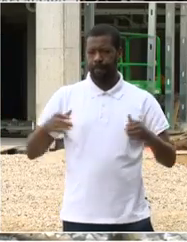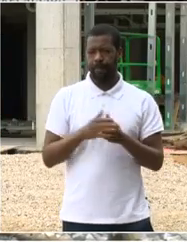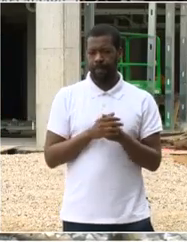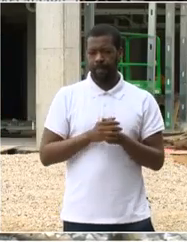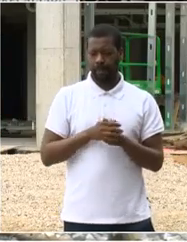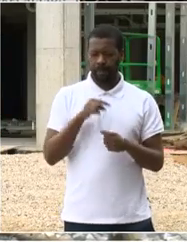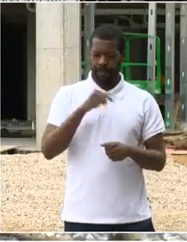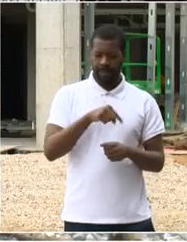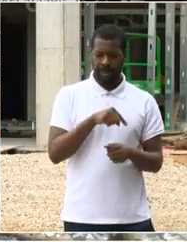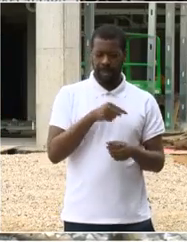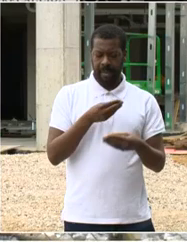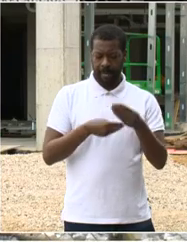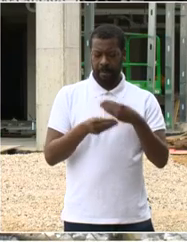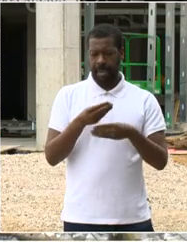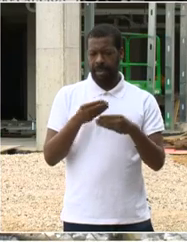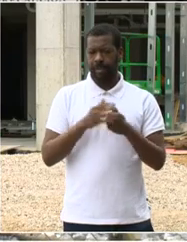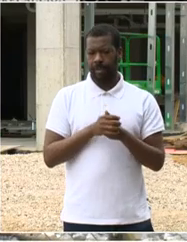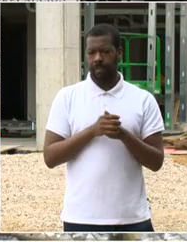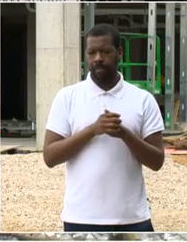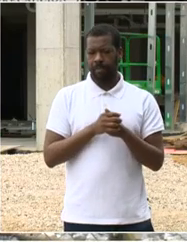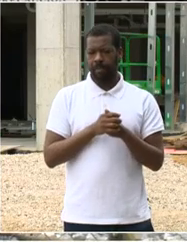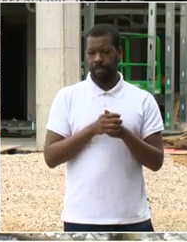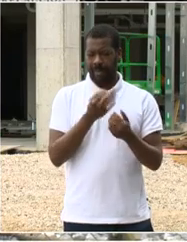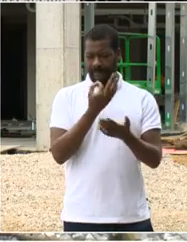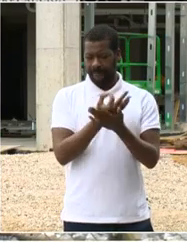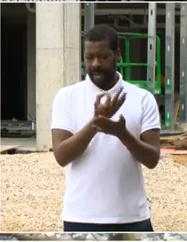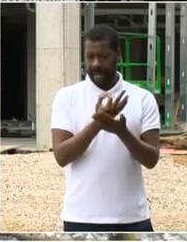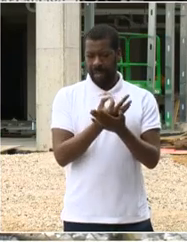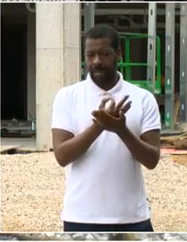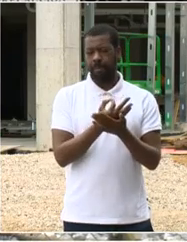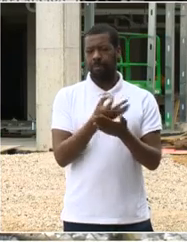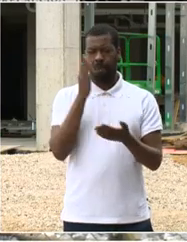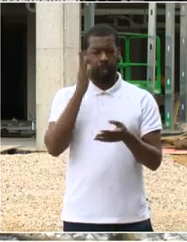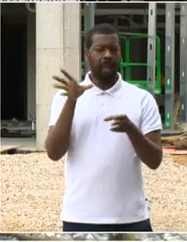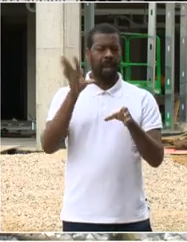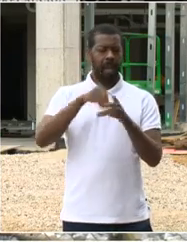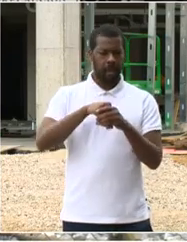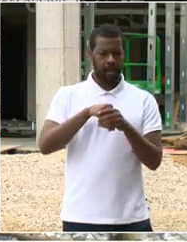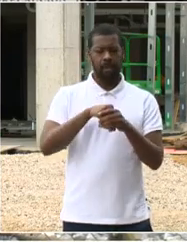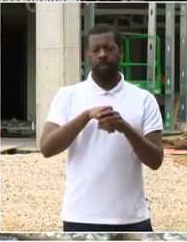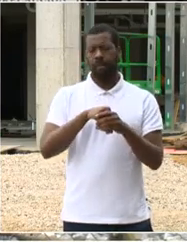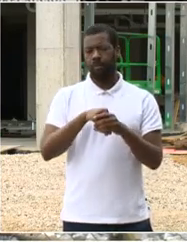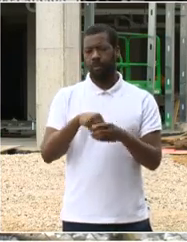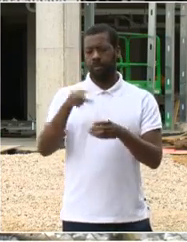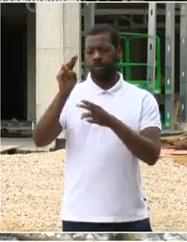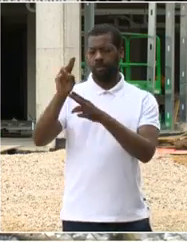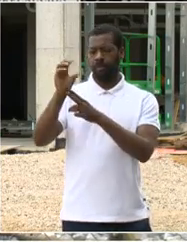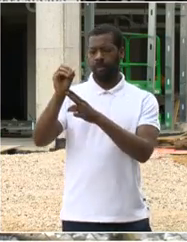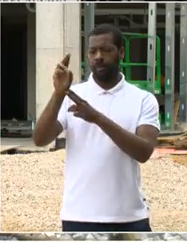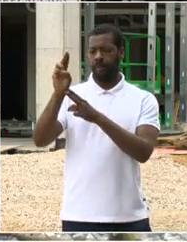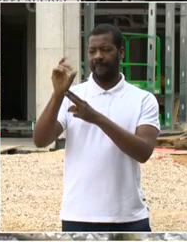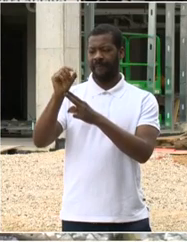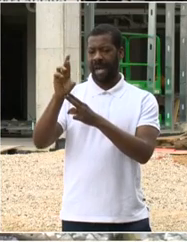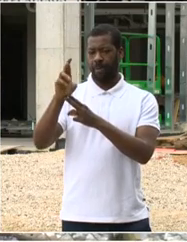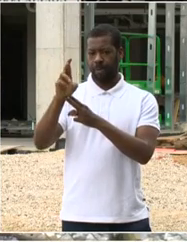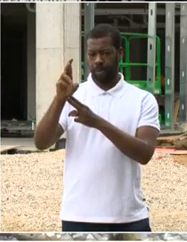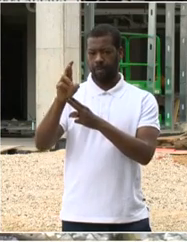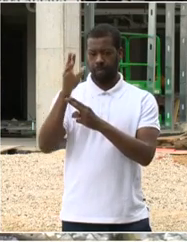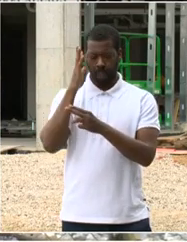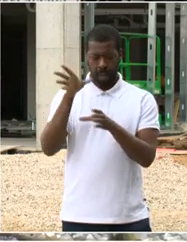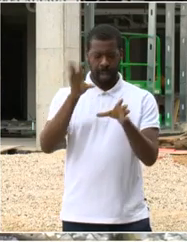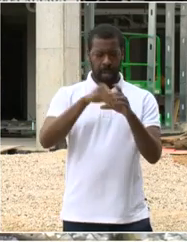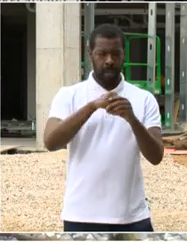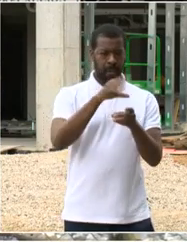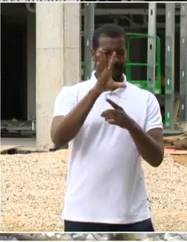budget will include enough local rental supplement program vouchers to ensure that 50%